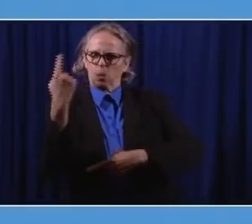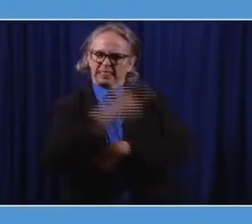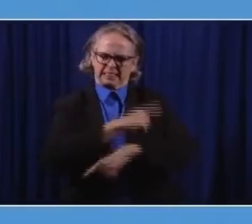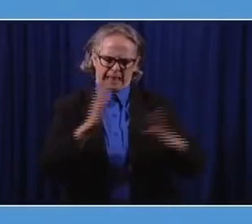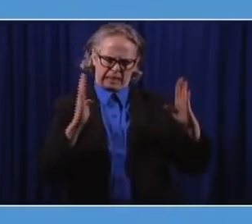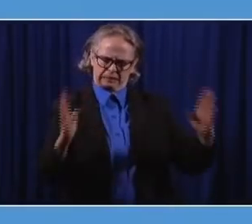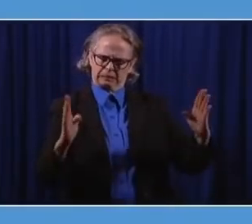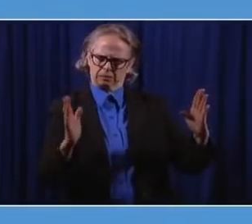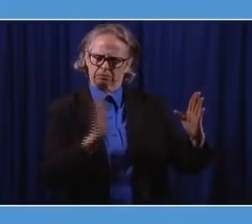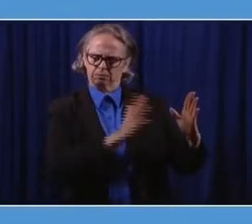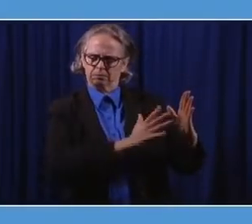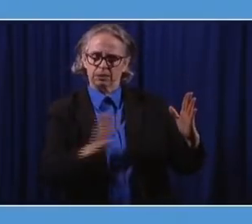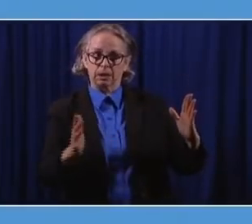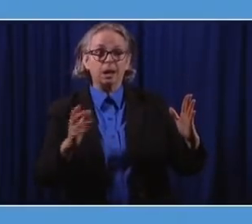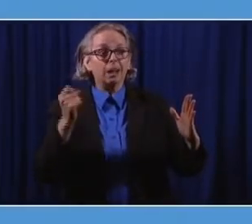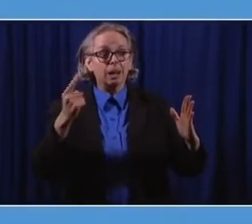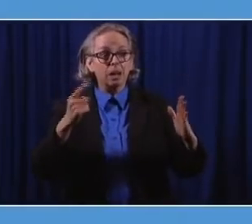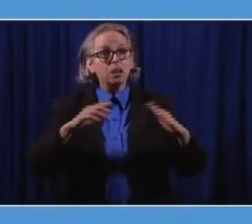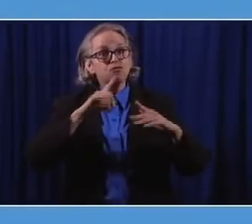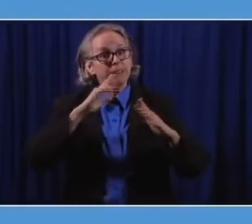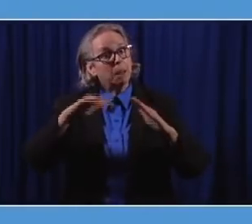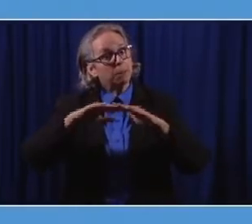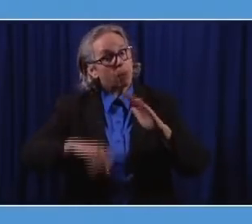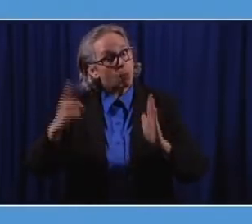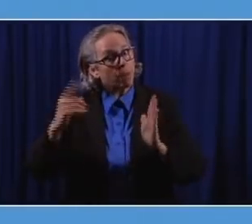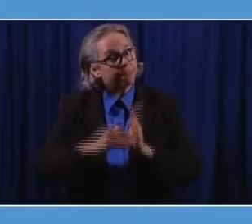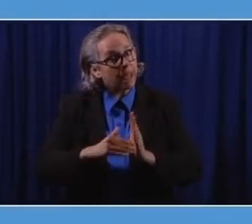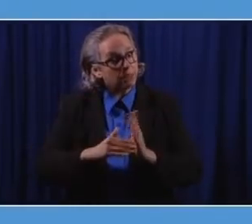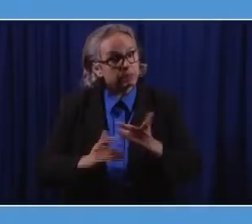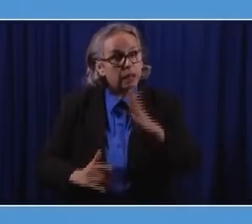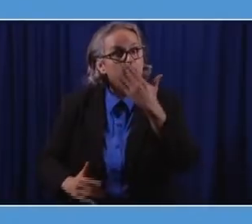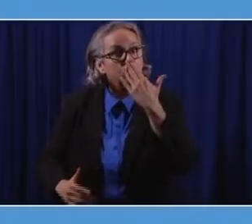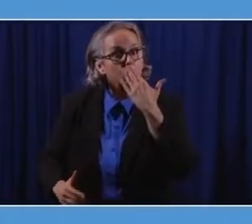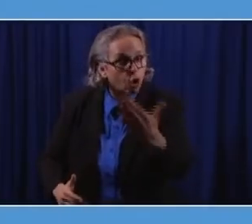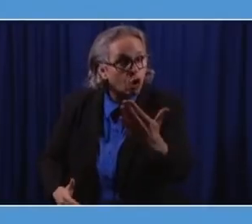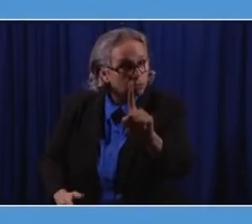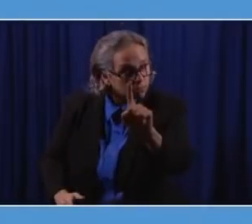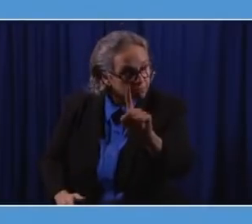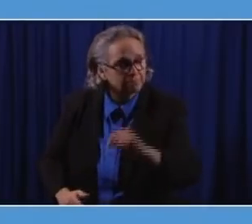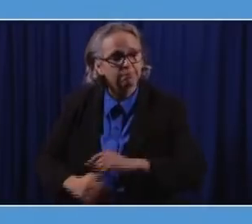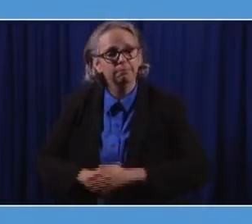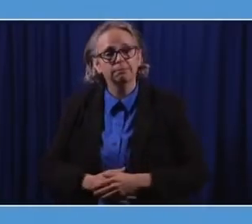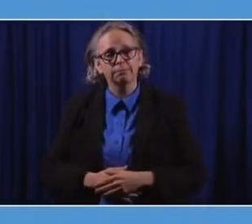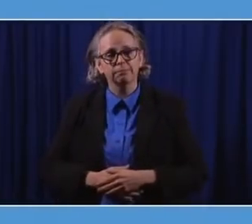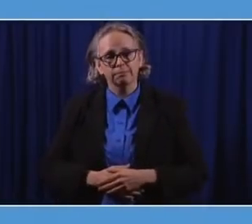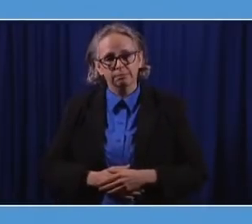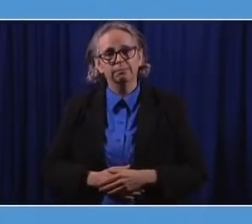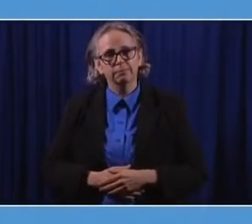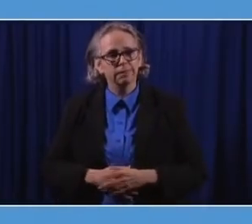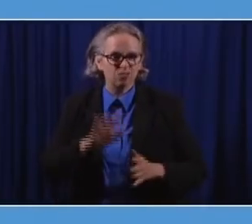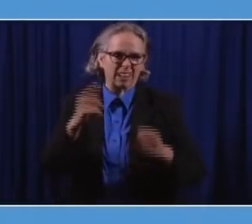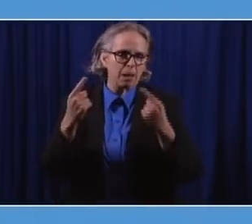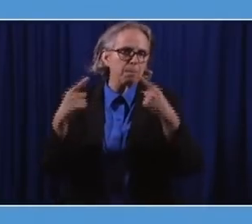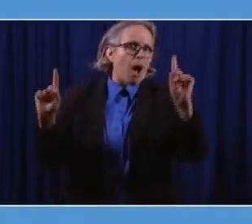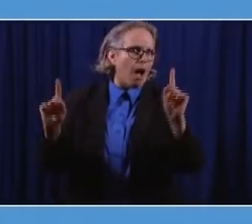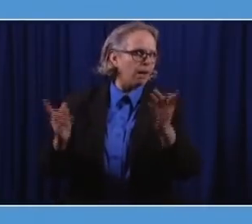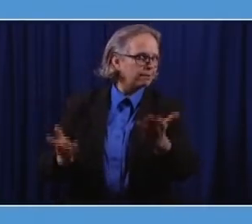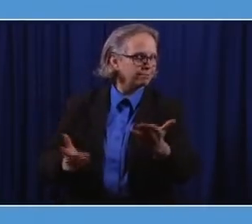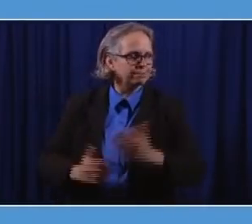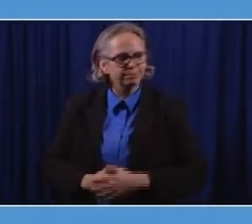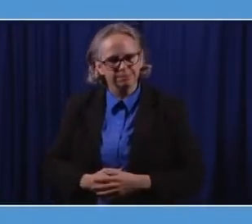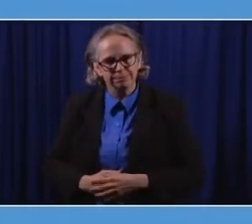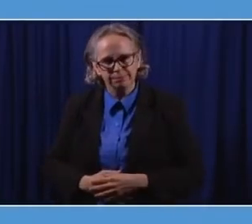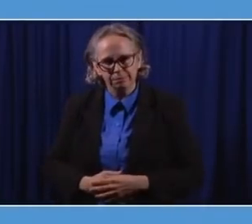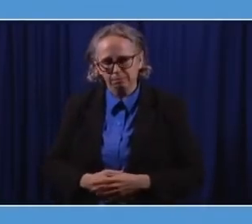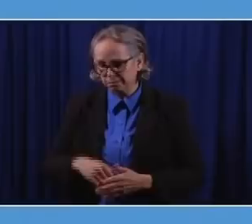1,000. So we're headed in the right direction. It's slowly going that way. We just hope it continues to go that way.